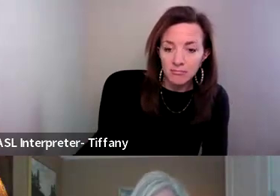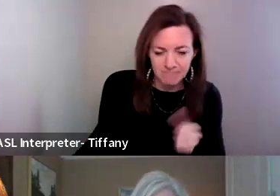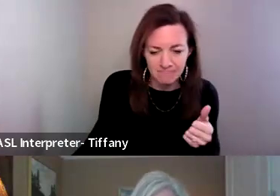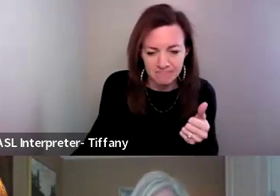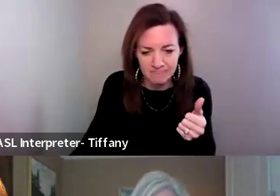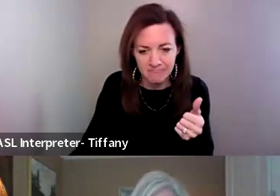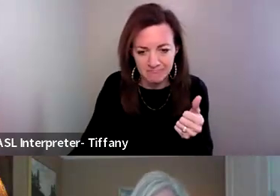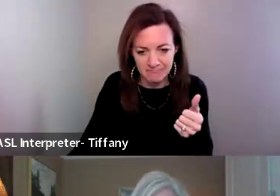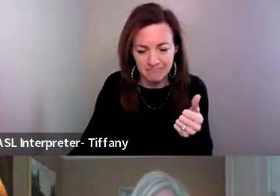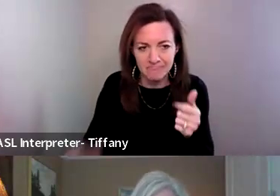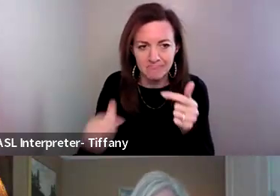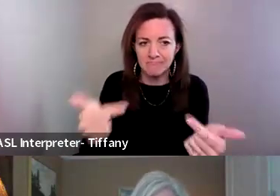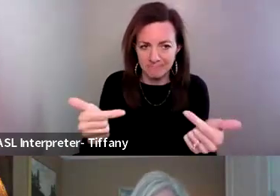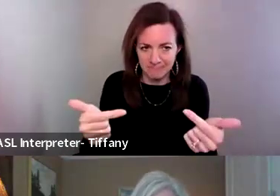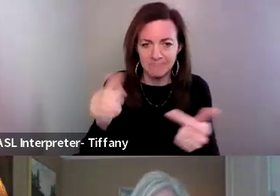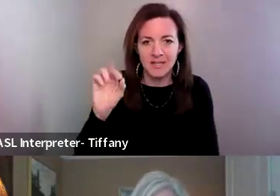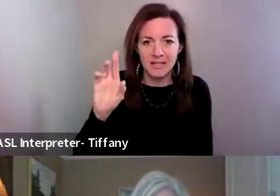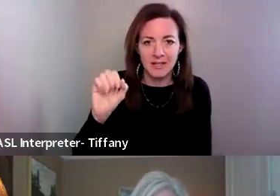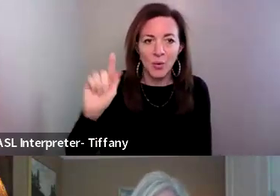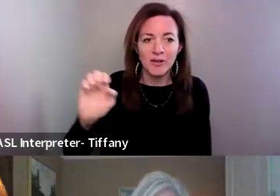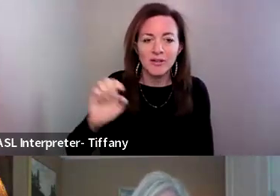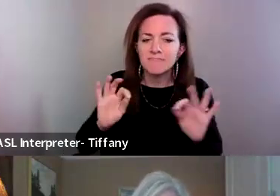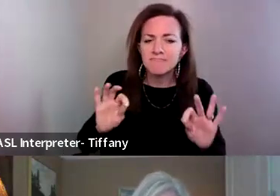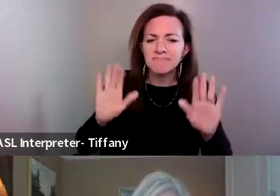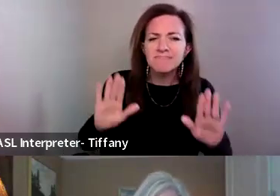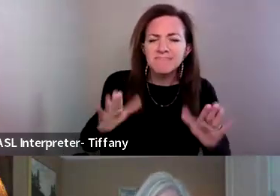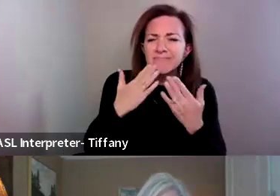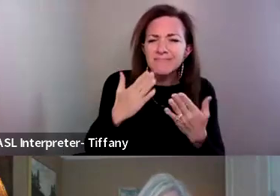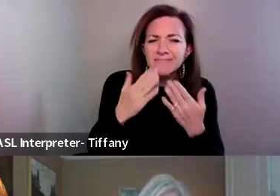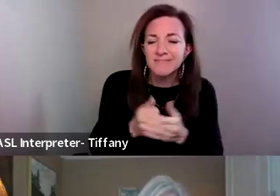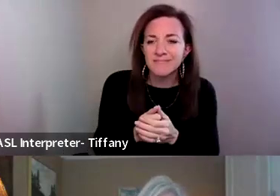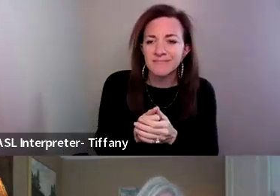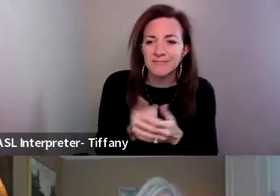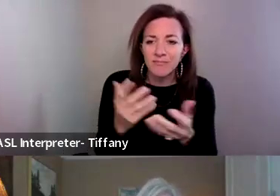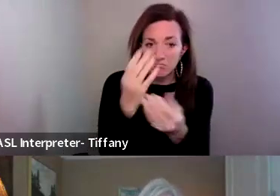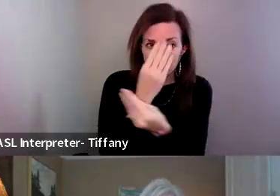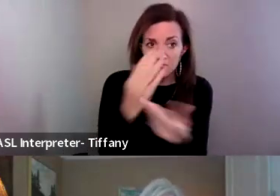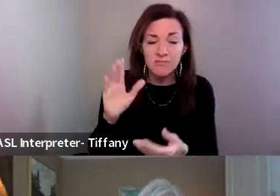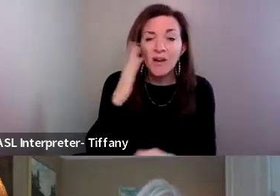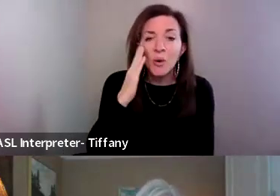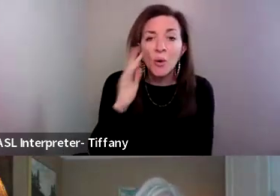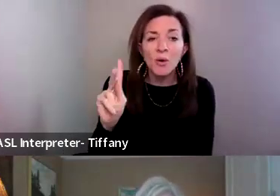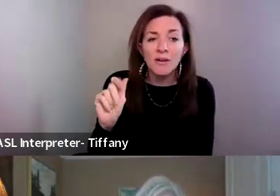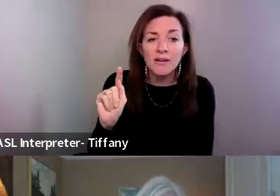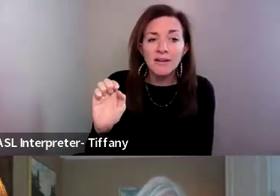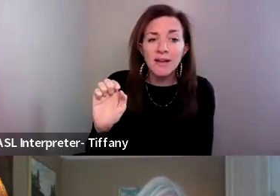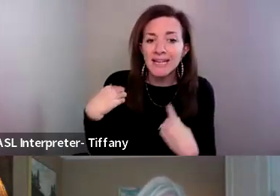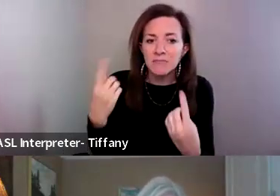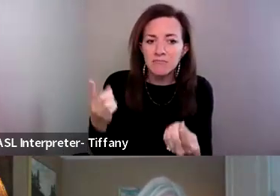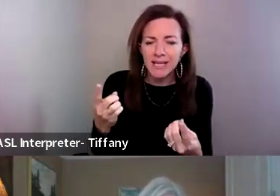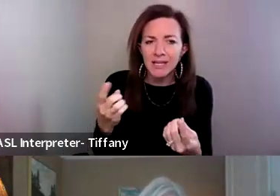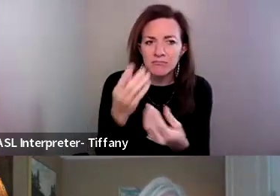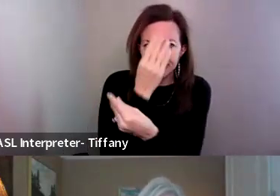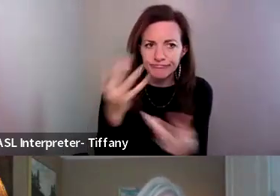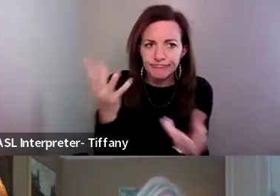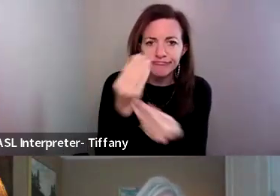Okay, you have the floor. Okay, awesome. Thank you, guys. I just wanted to share, I know Kate has been sharing a